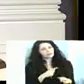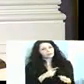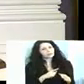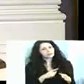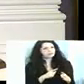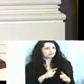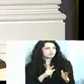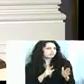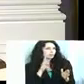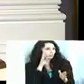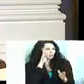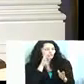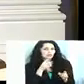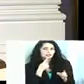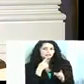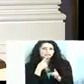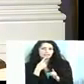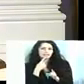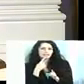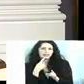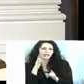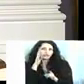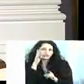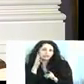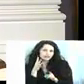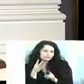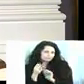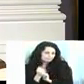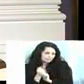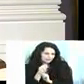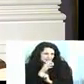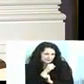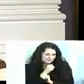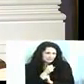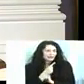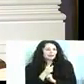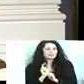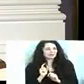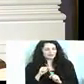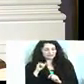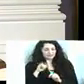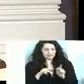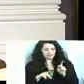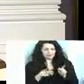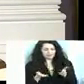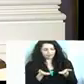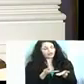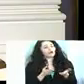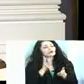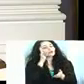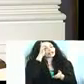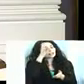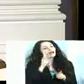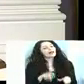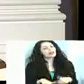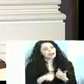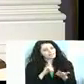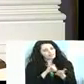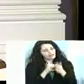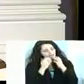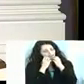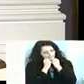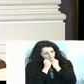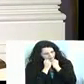Creating a Life That Matters. And many of our constituents, especially in this congregation, have done Creating a Life That Matters. And